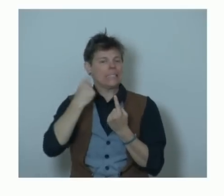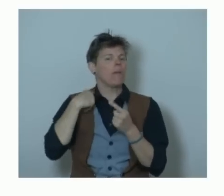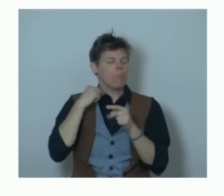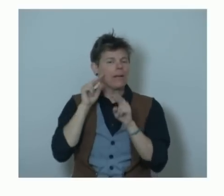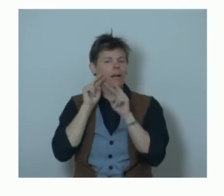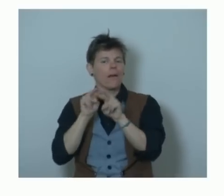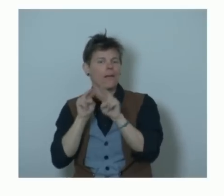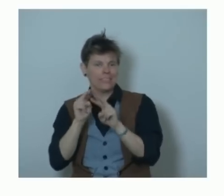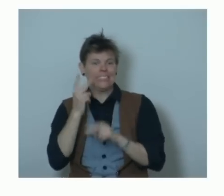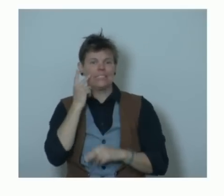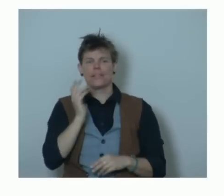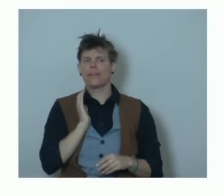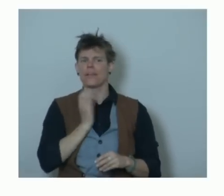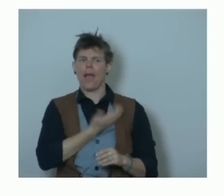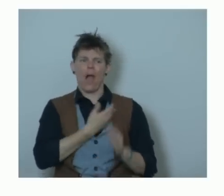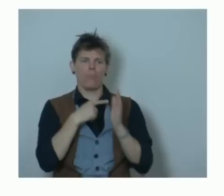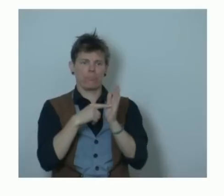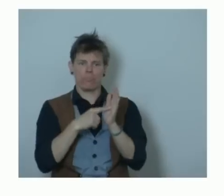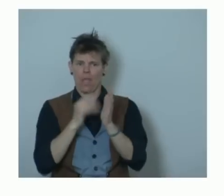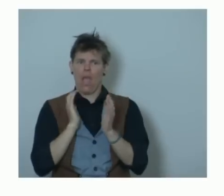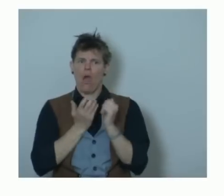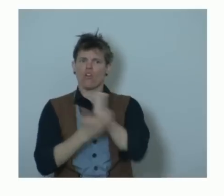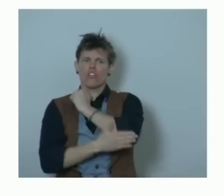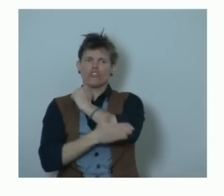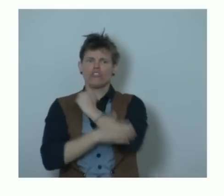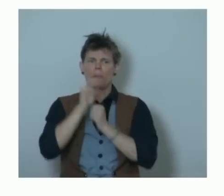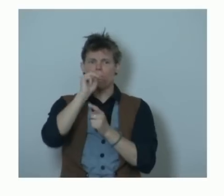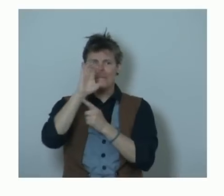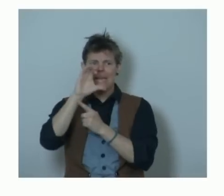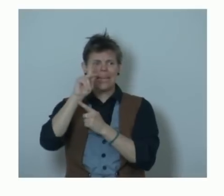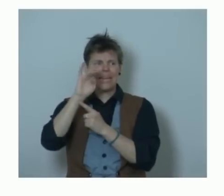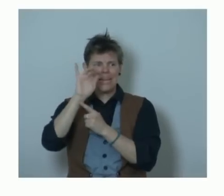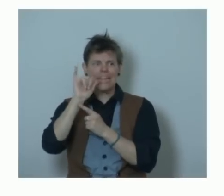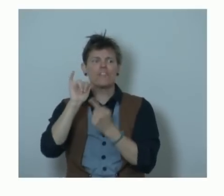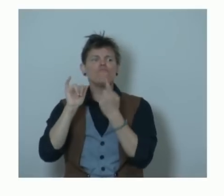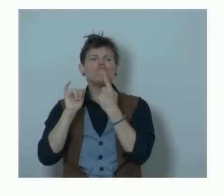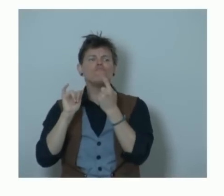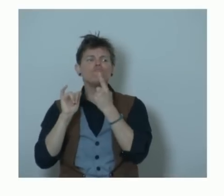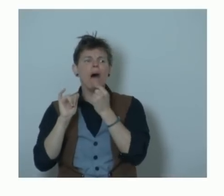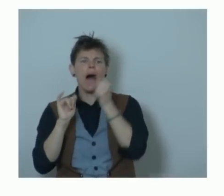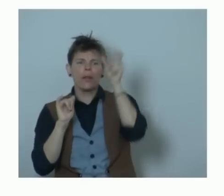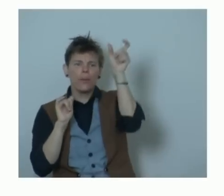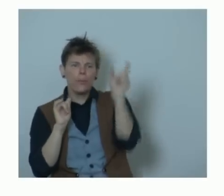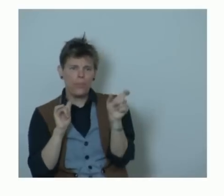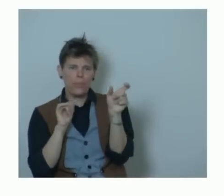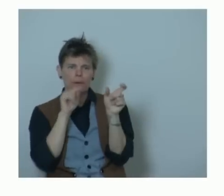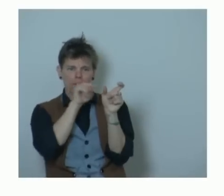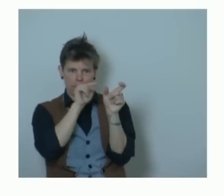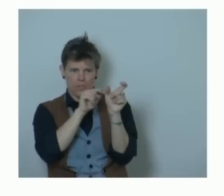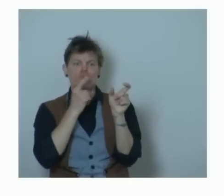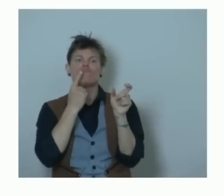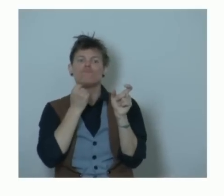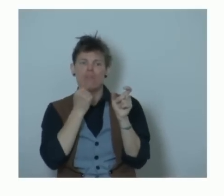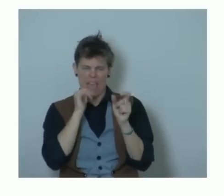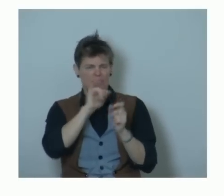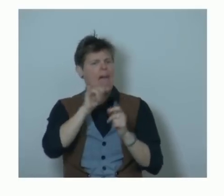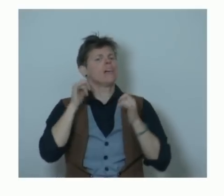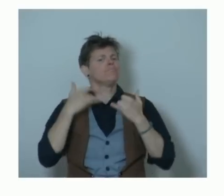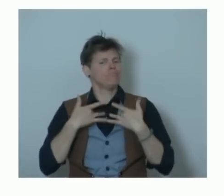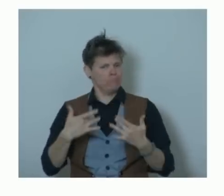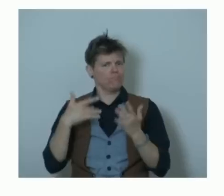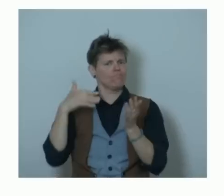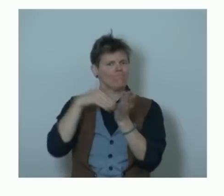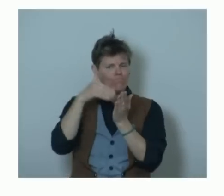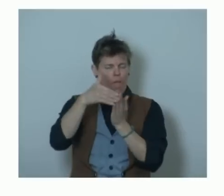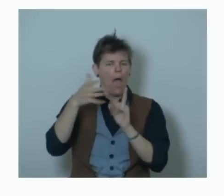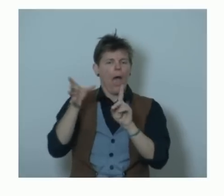County is the dark red county on the left. This is the infection frequency. And in fact, the rate of